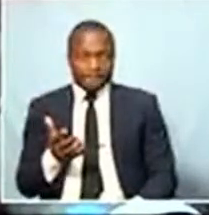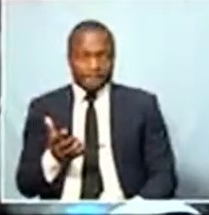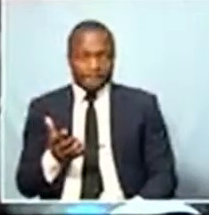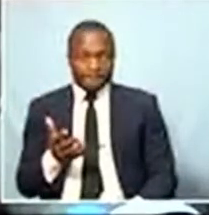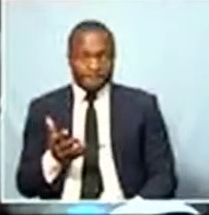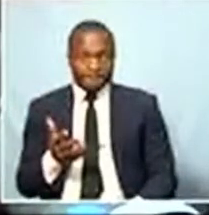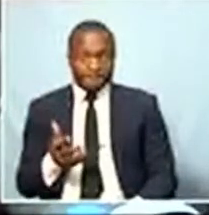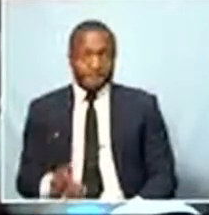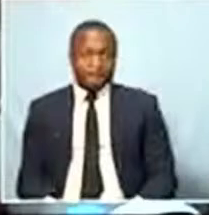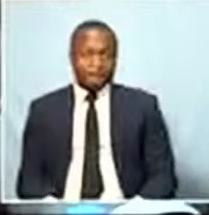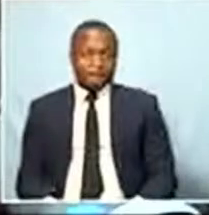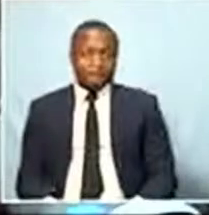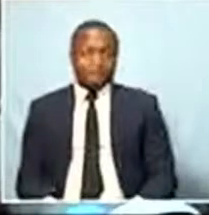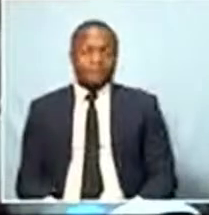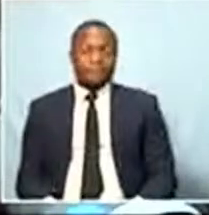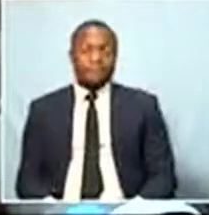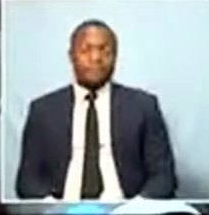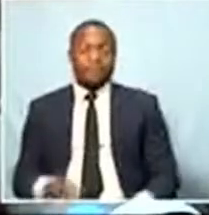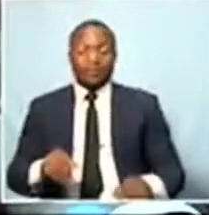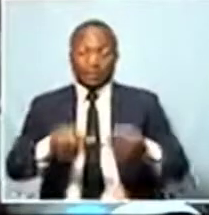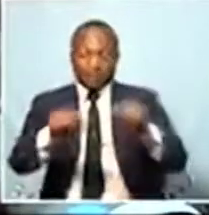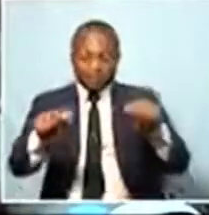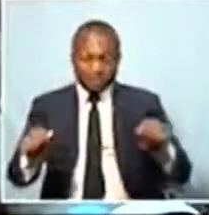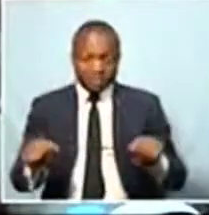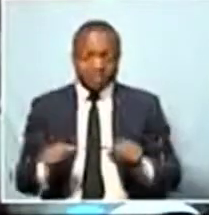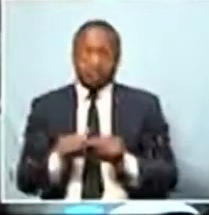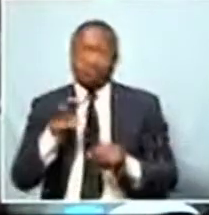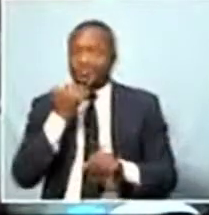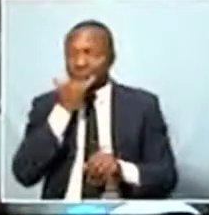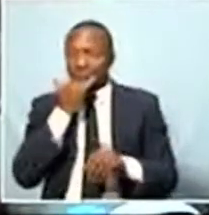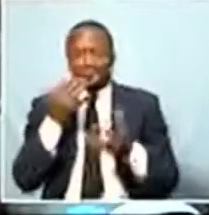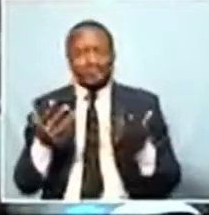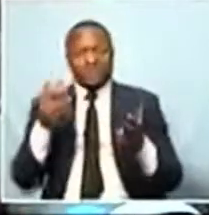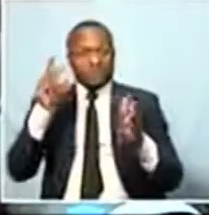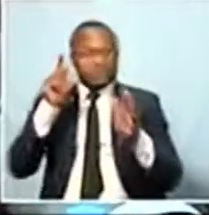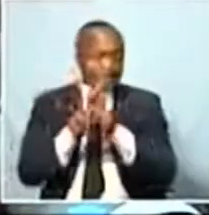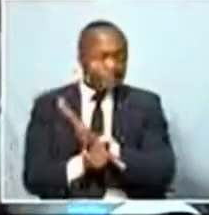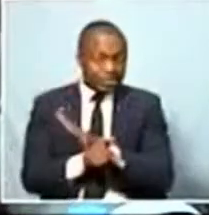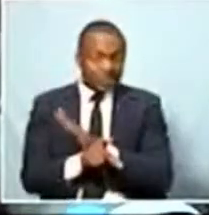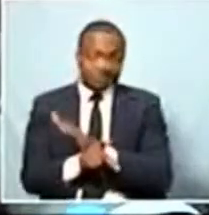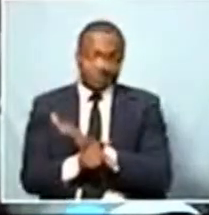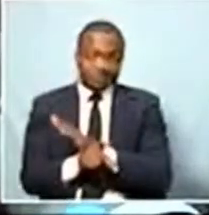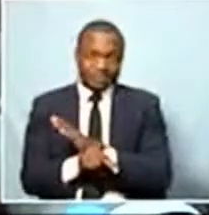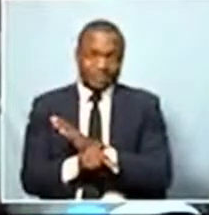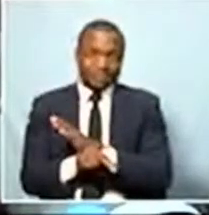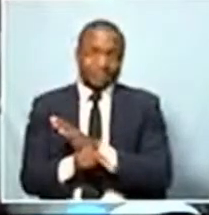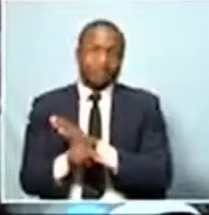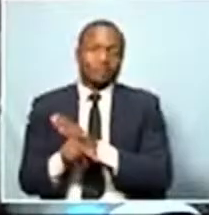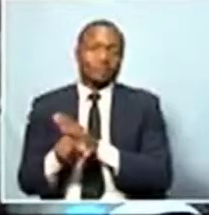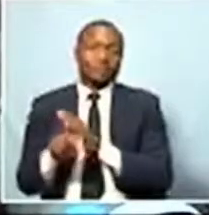and general crime, even murder. It has become fashionable now